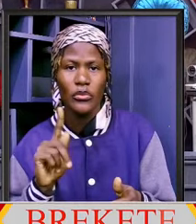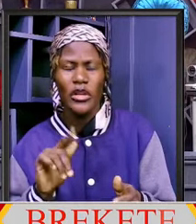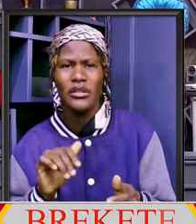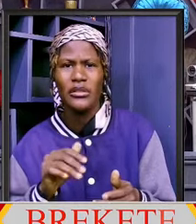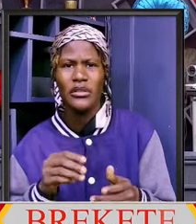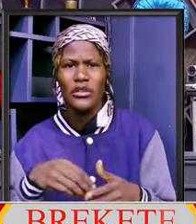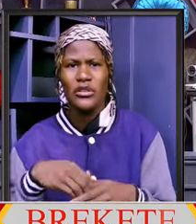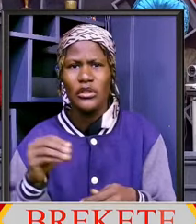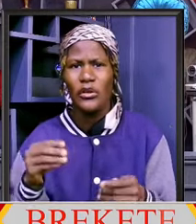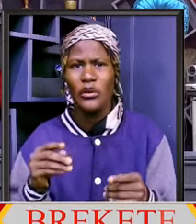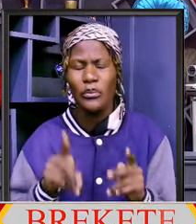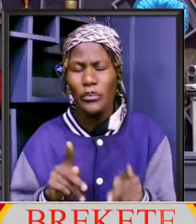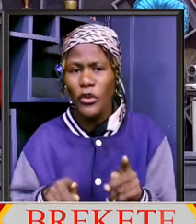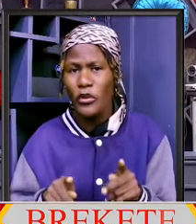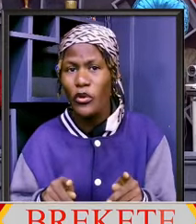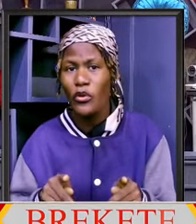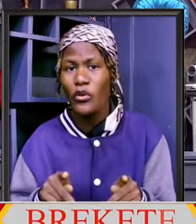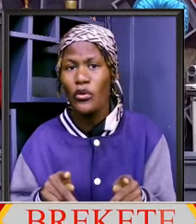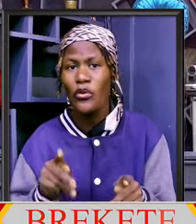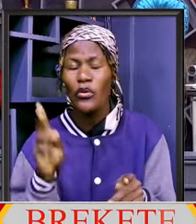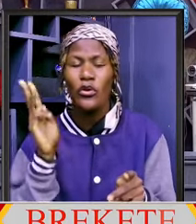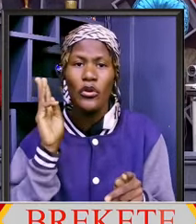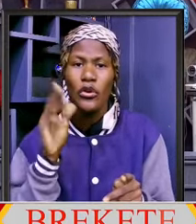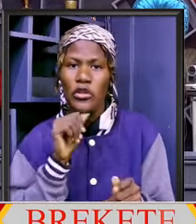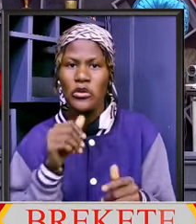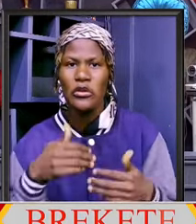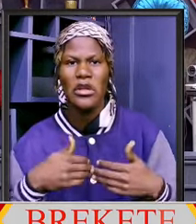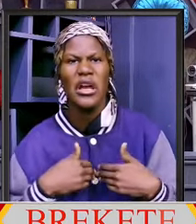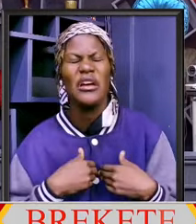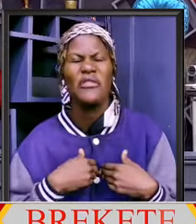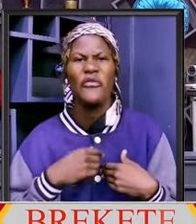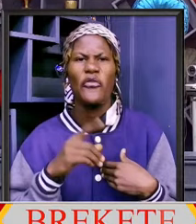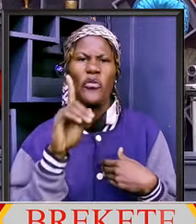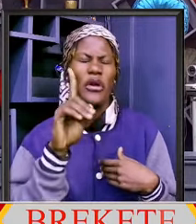We the masses, we the abuse our leaders.